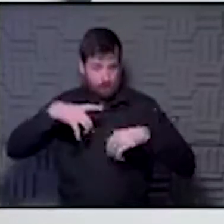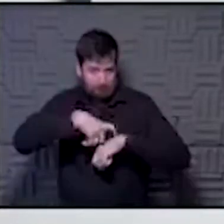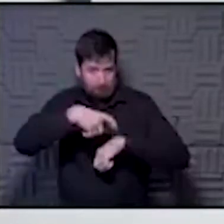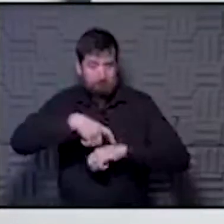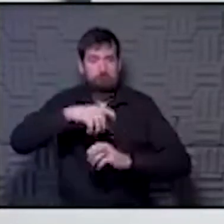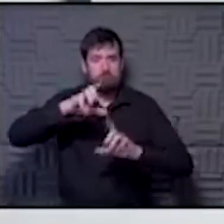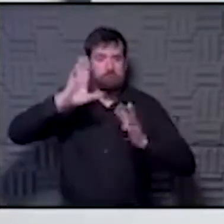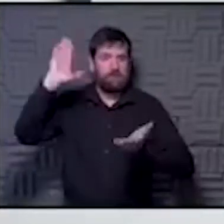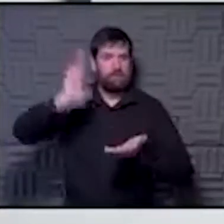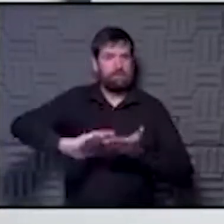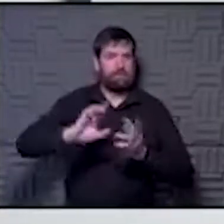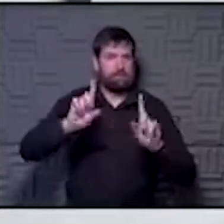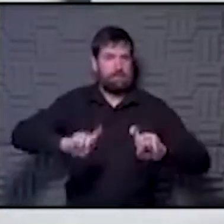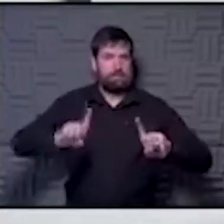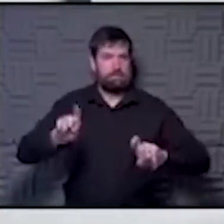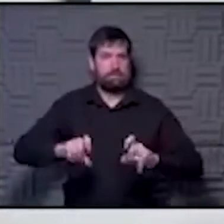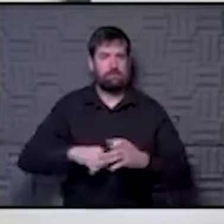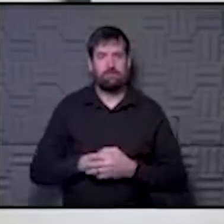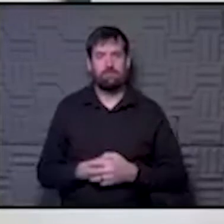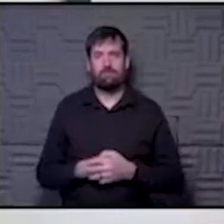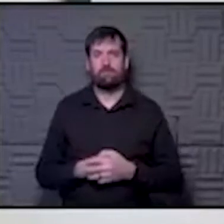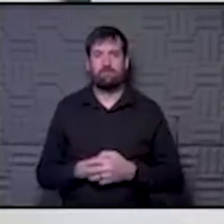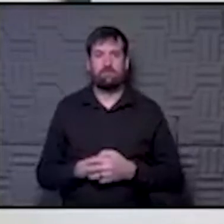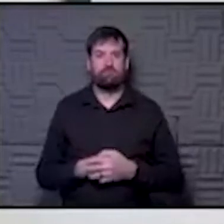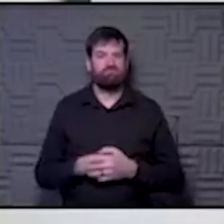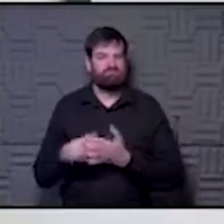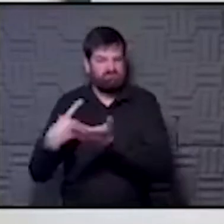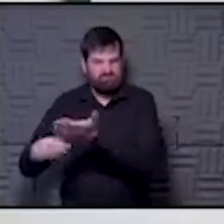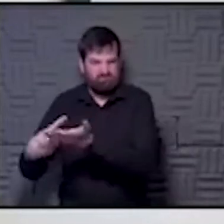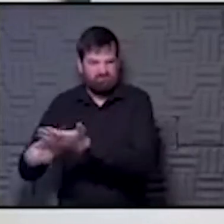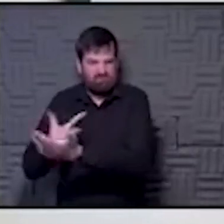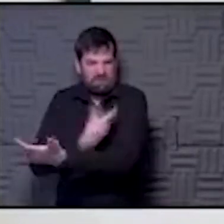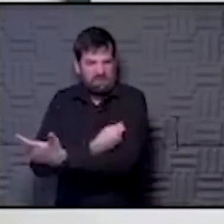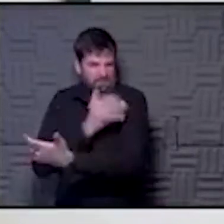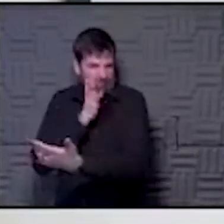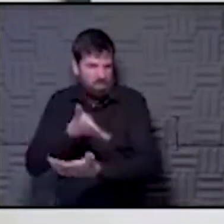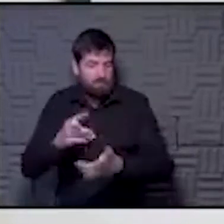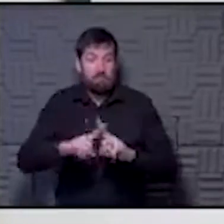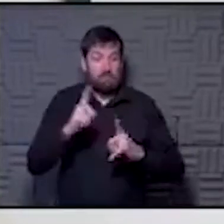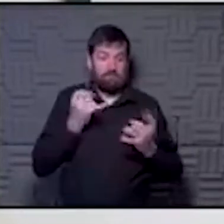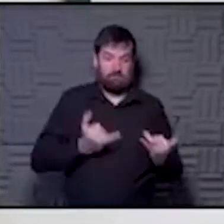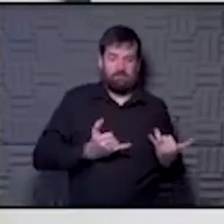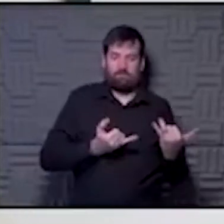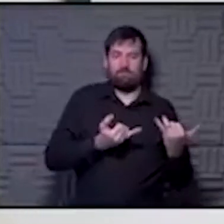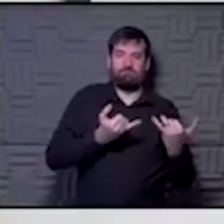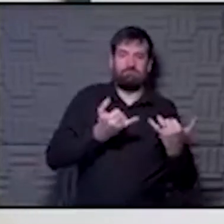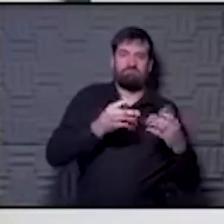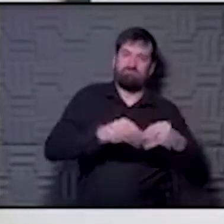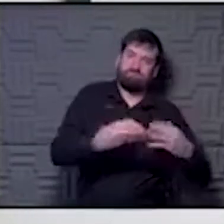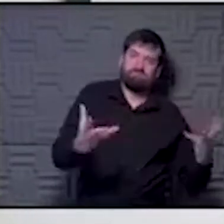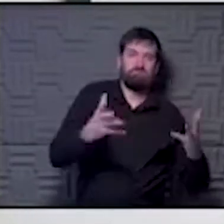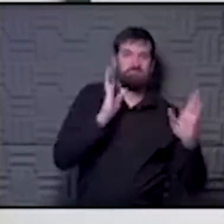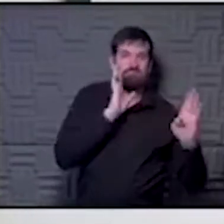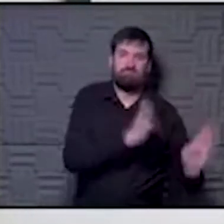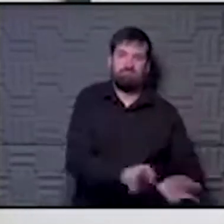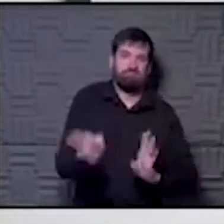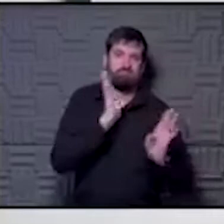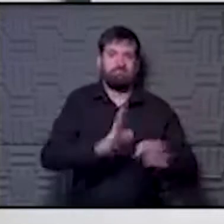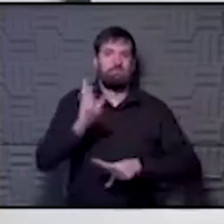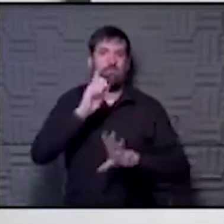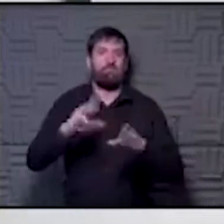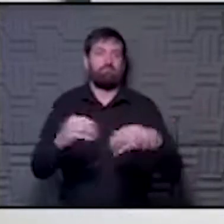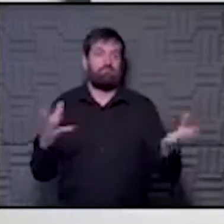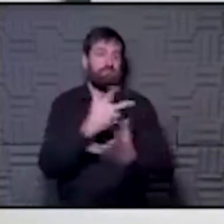We just we'll probably talk about vaccine, but we're just gearing up for being able to distribute vaccine. So it's an exciting